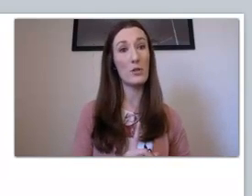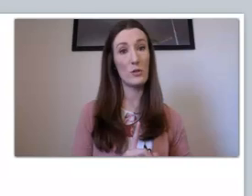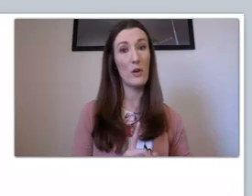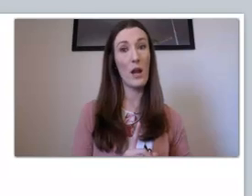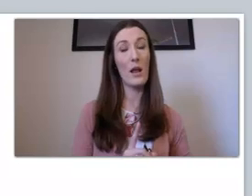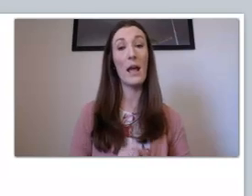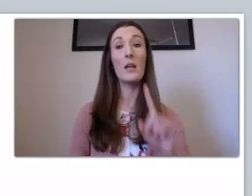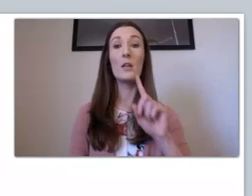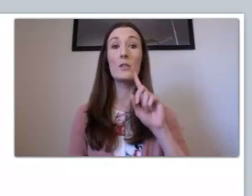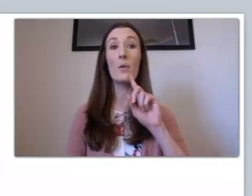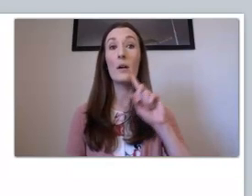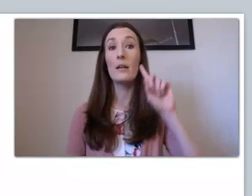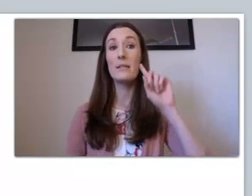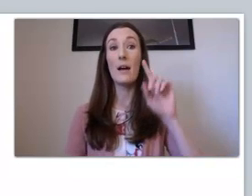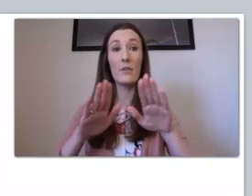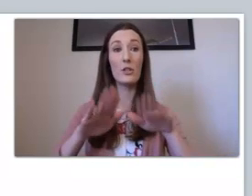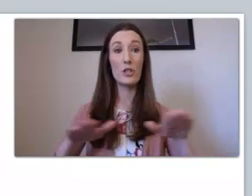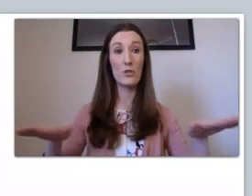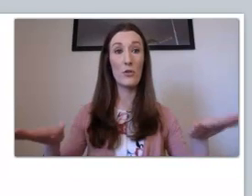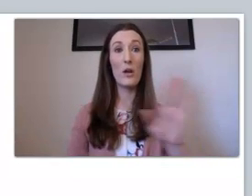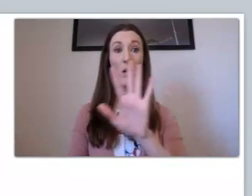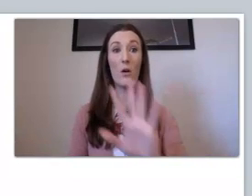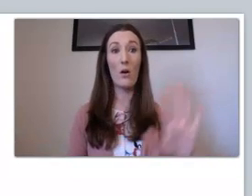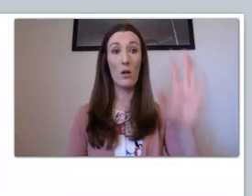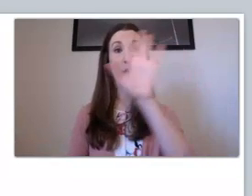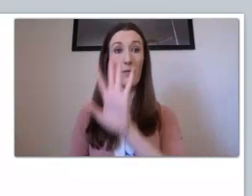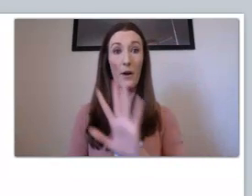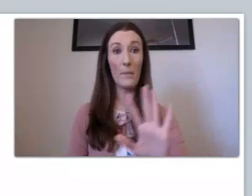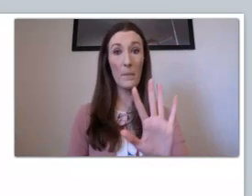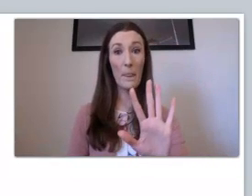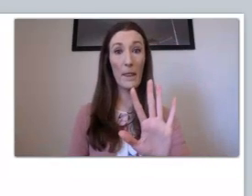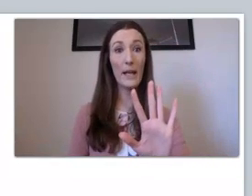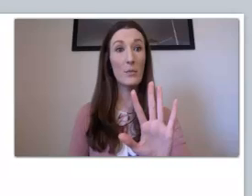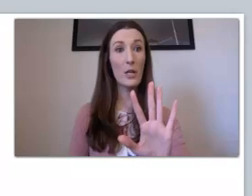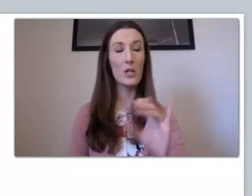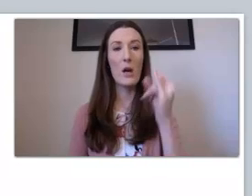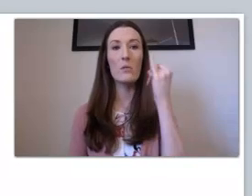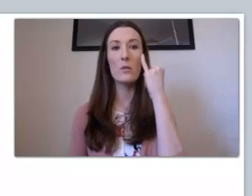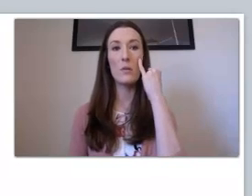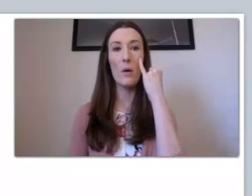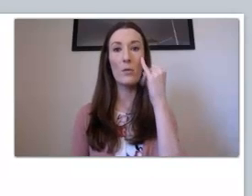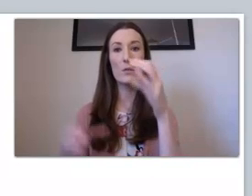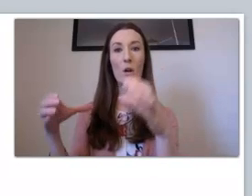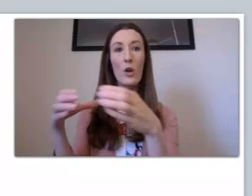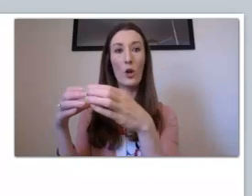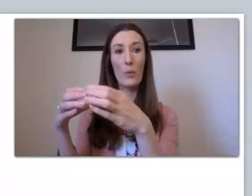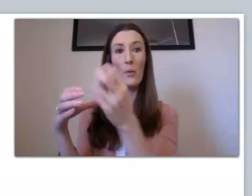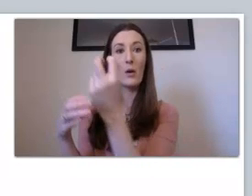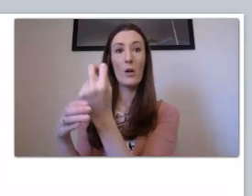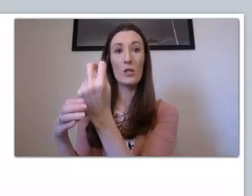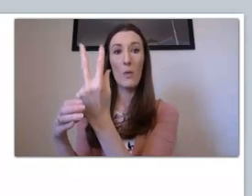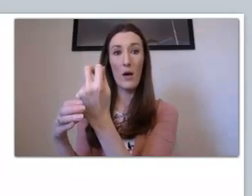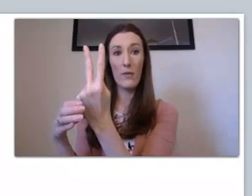about deaf children, okay? So deaf children all over, and it's a ratio. So suppose